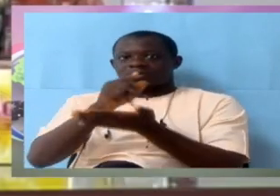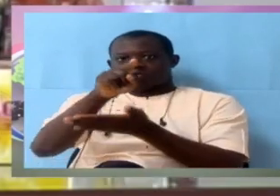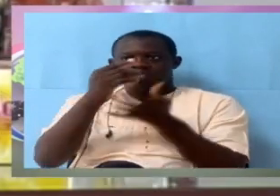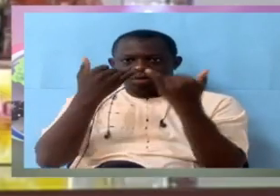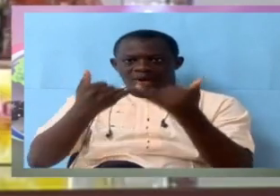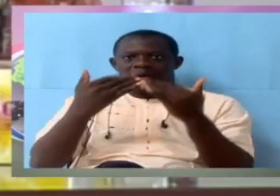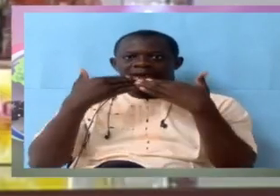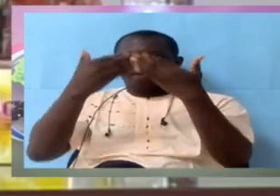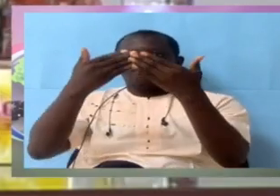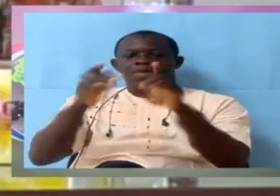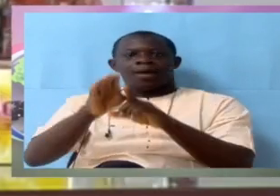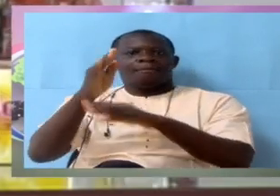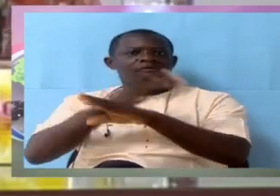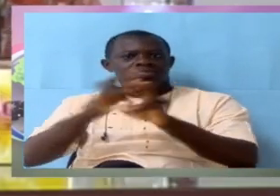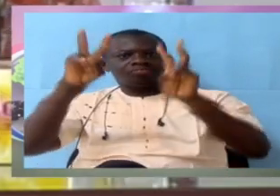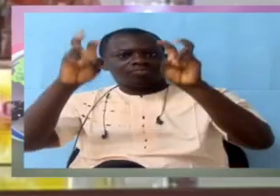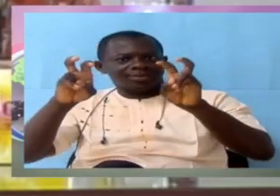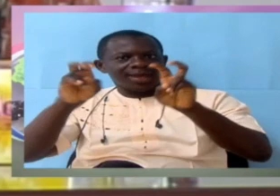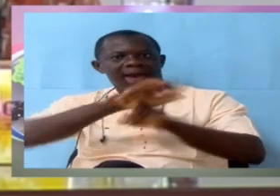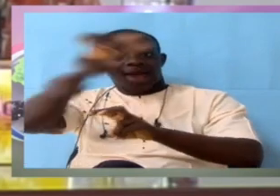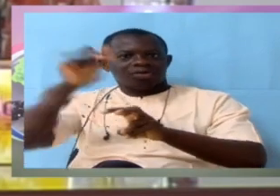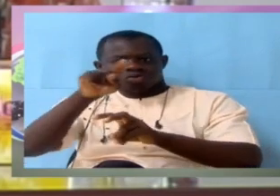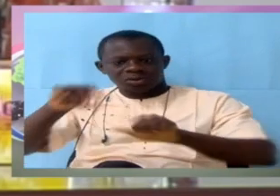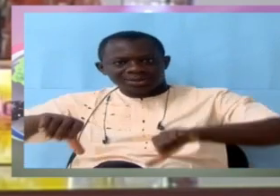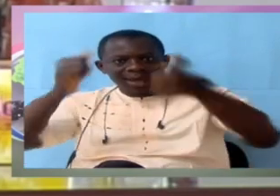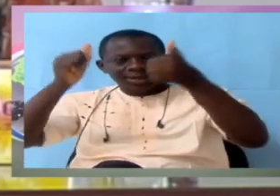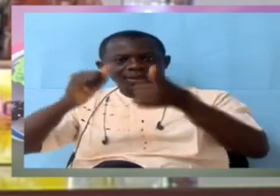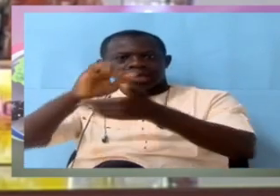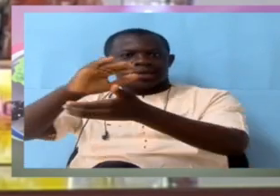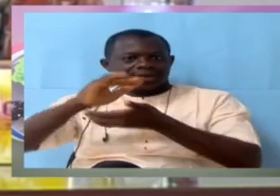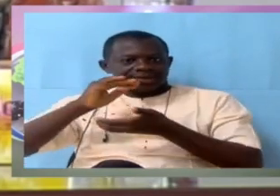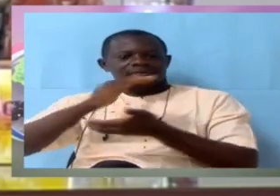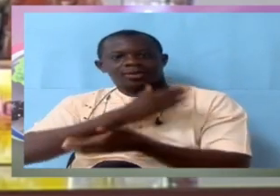you were diagnosed and then you had to start taking a treatment. And